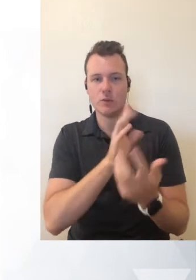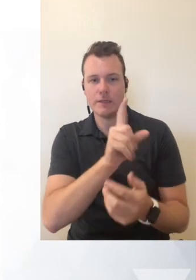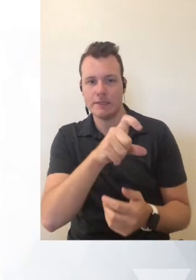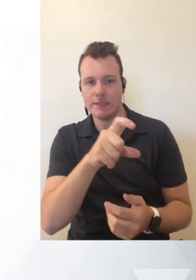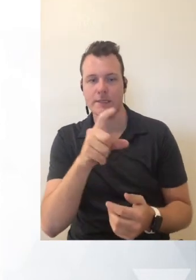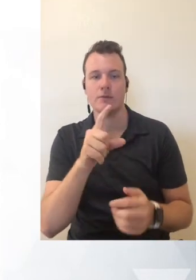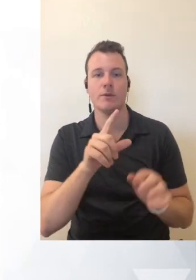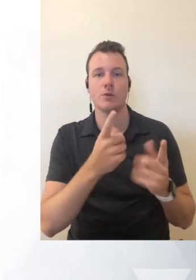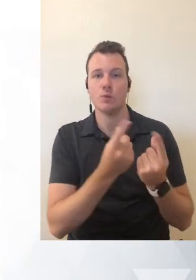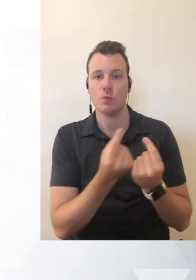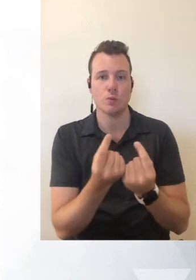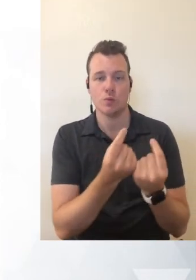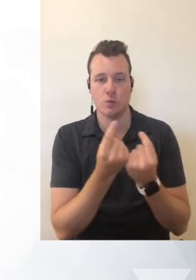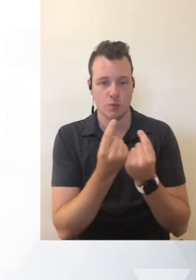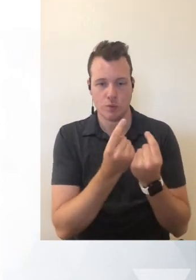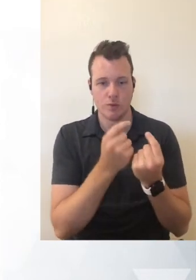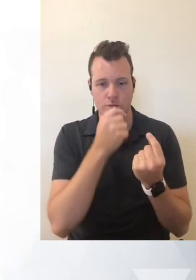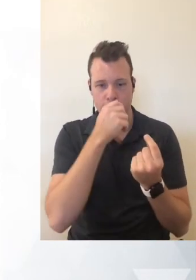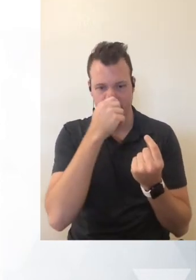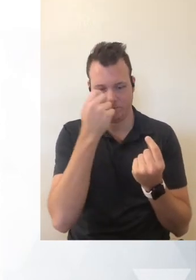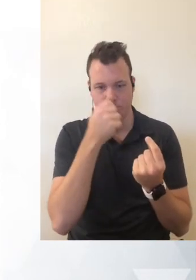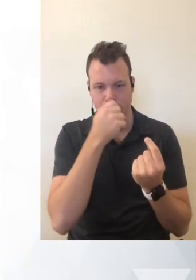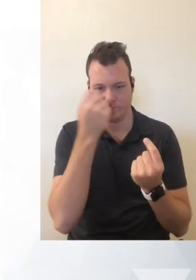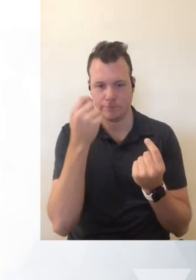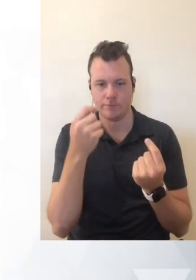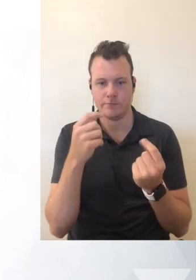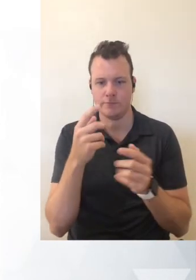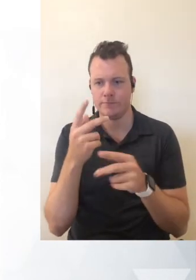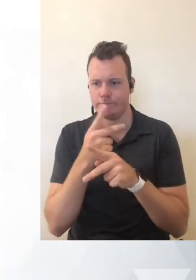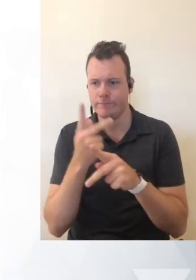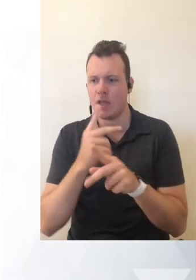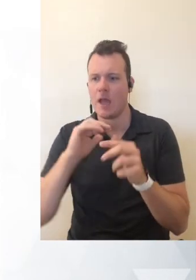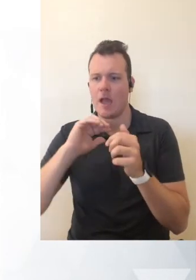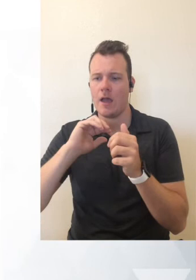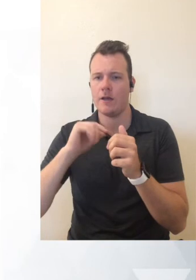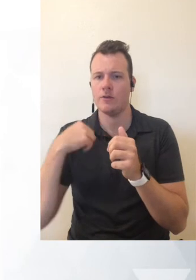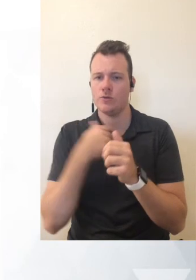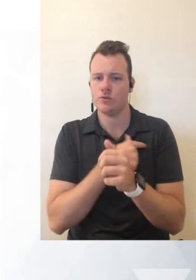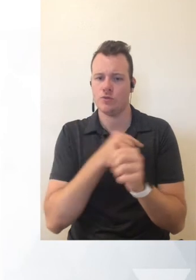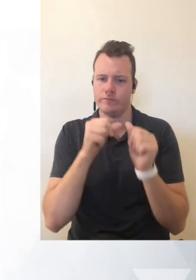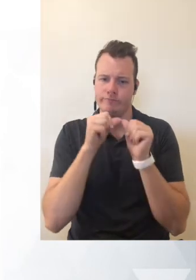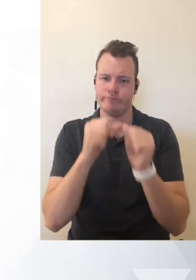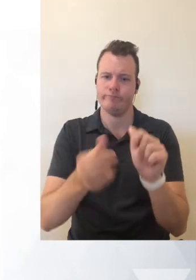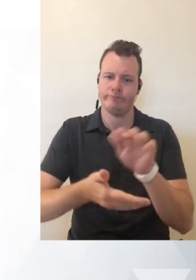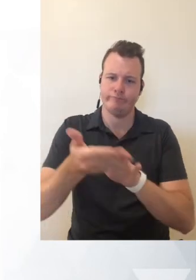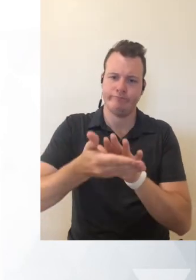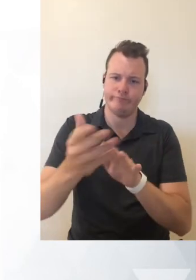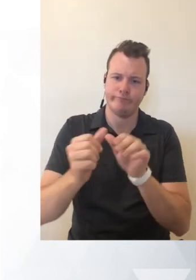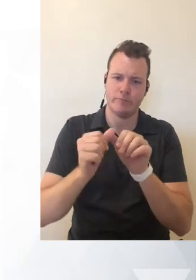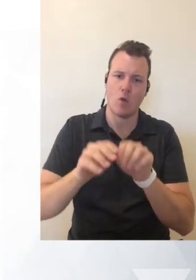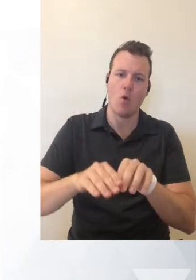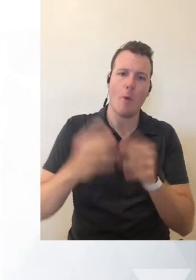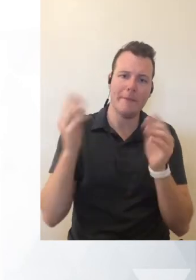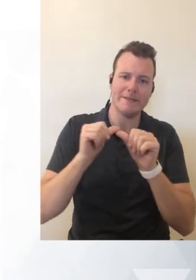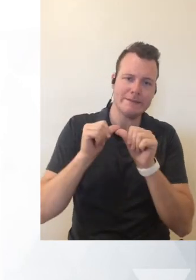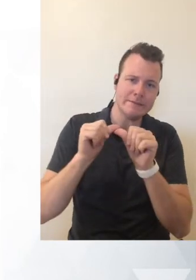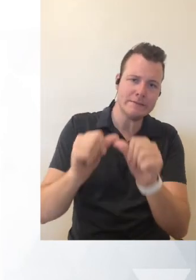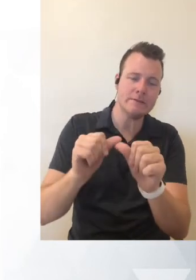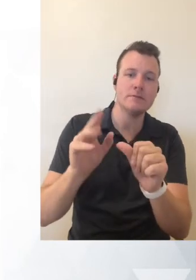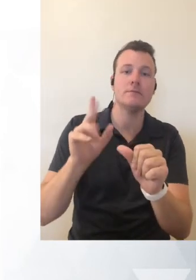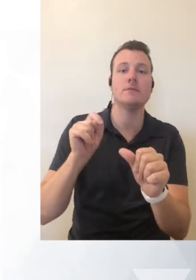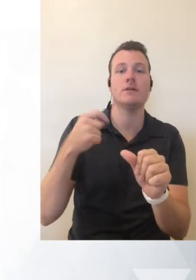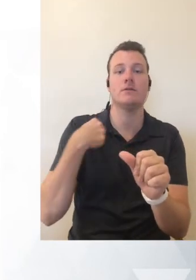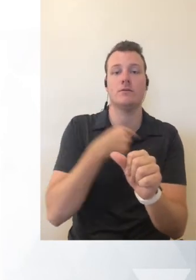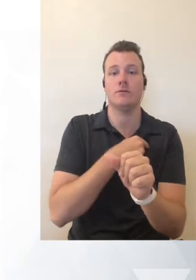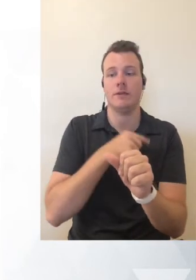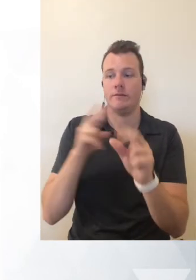our patients that we do all these things to figure out what we have to do in order to keep the doors open. But then when it comes